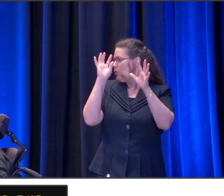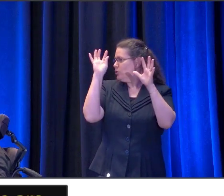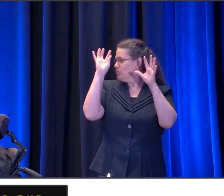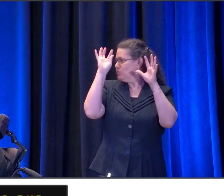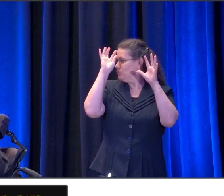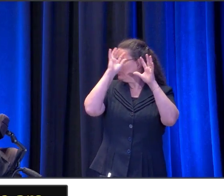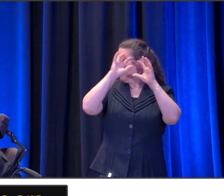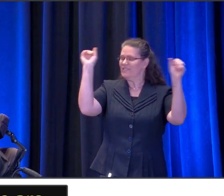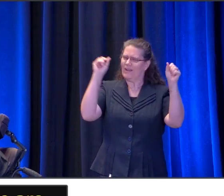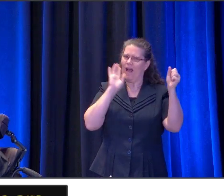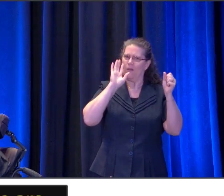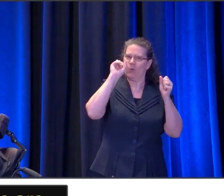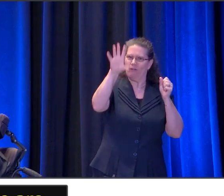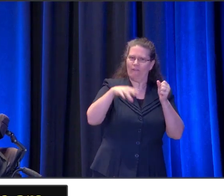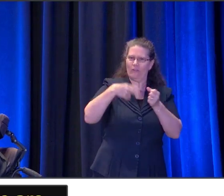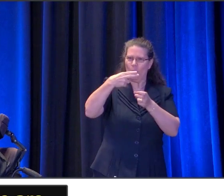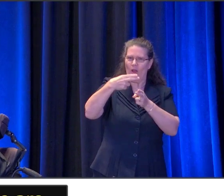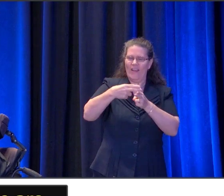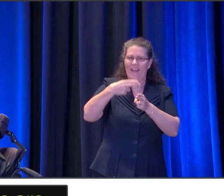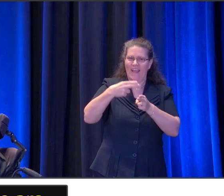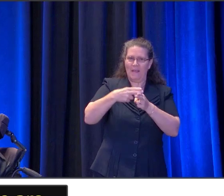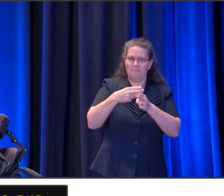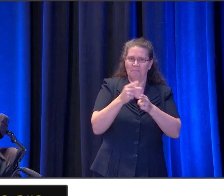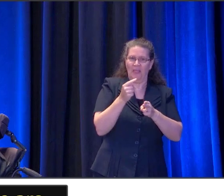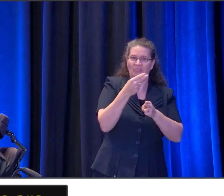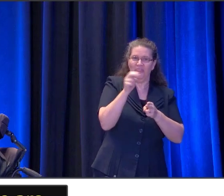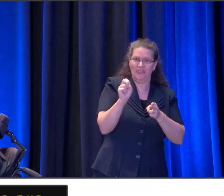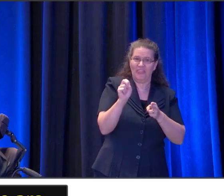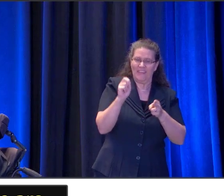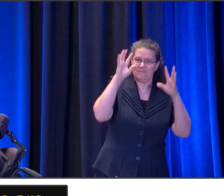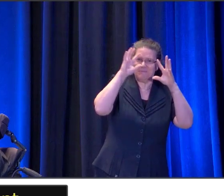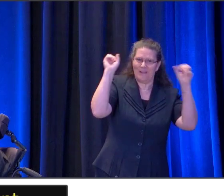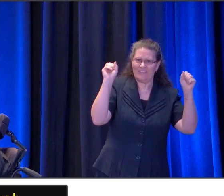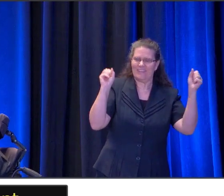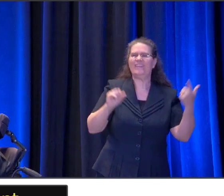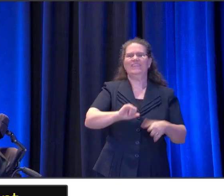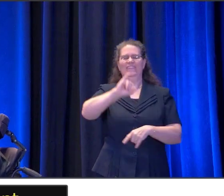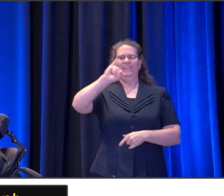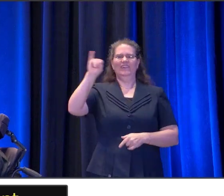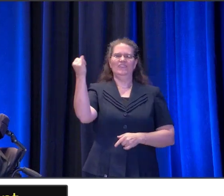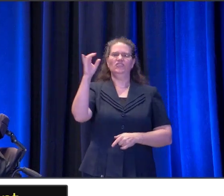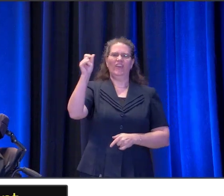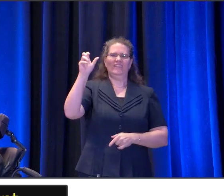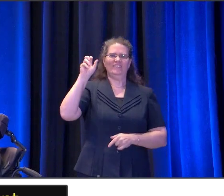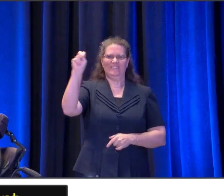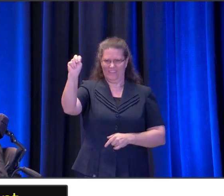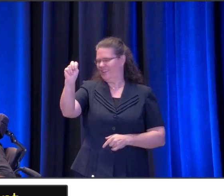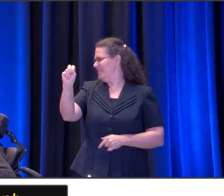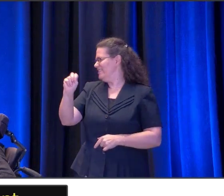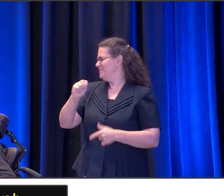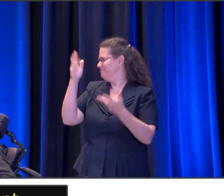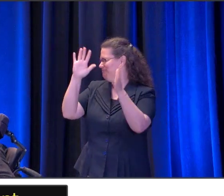as I say his name, the president, is Jason. Yeah.